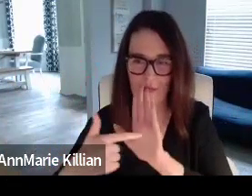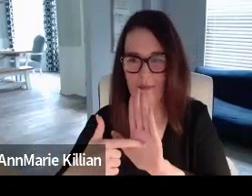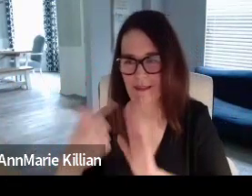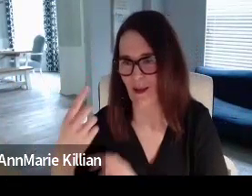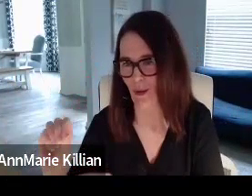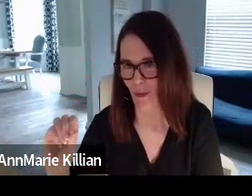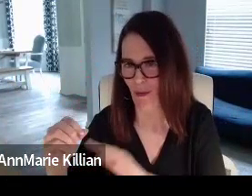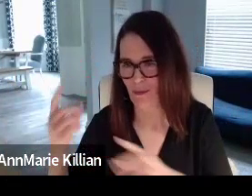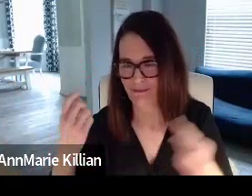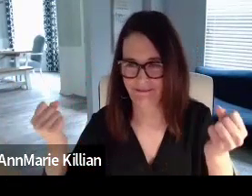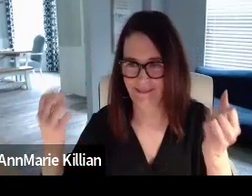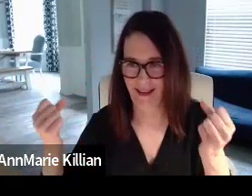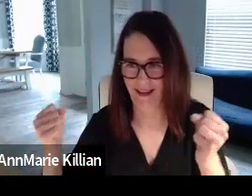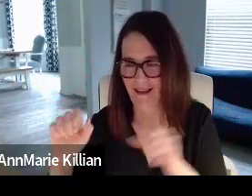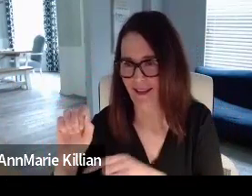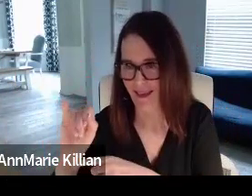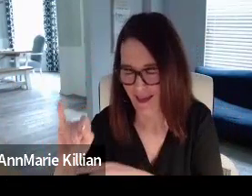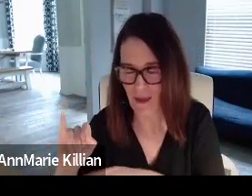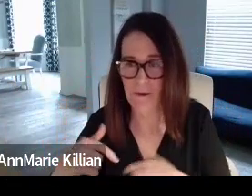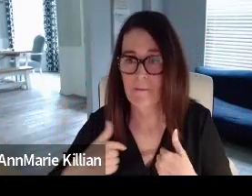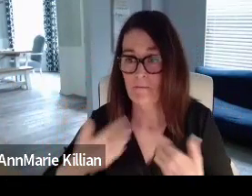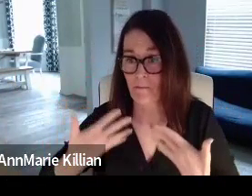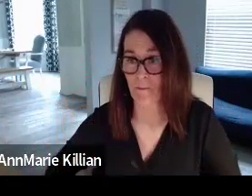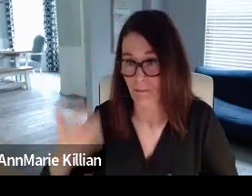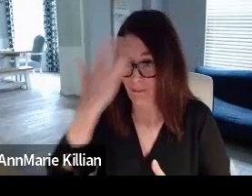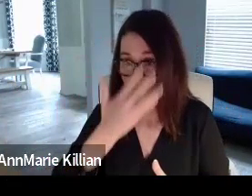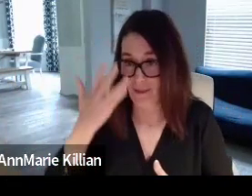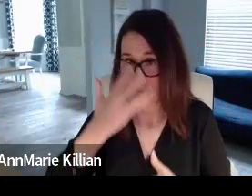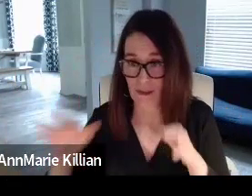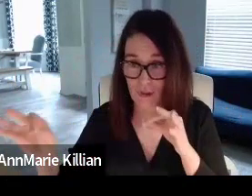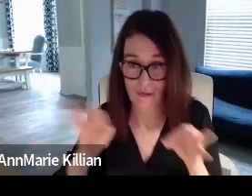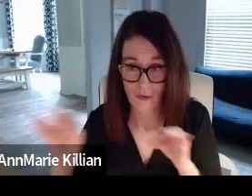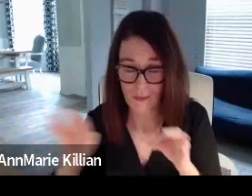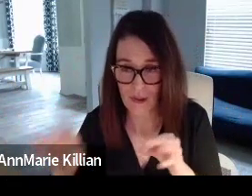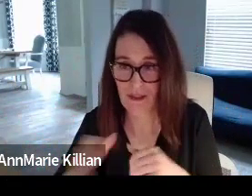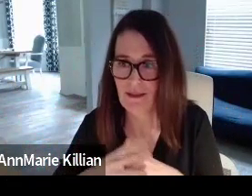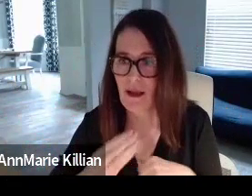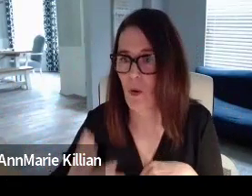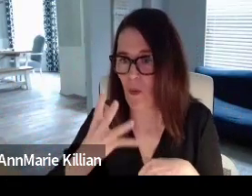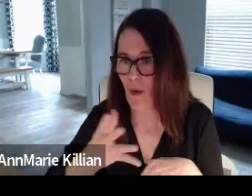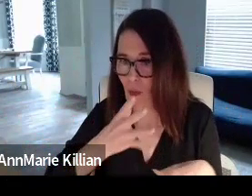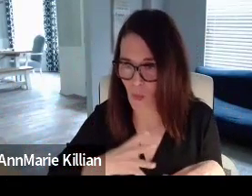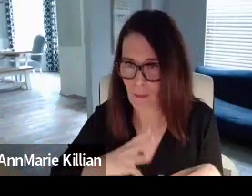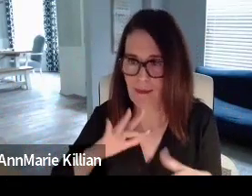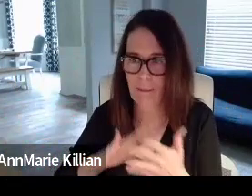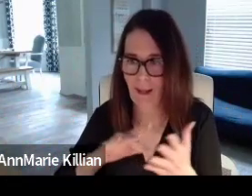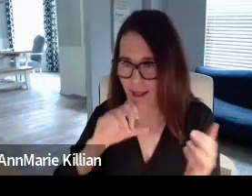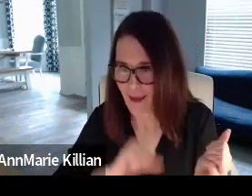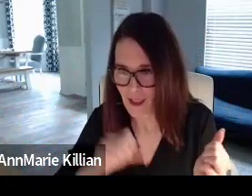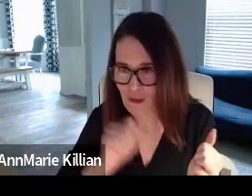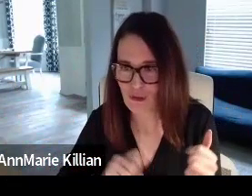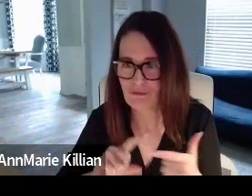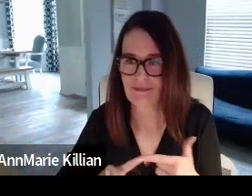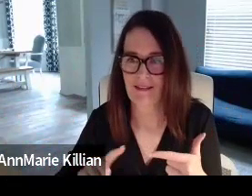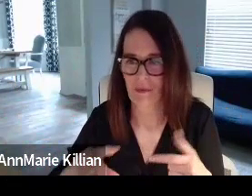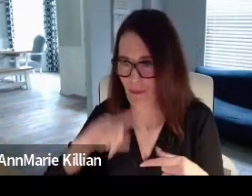Shaw, who is co-founder of GoSign at AI, and I am going to do my image description.